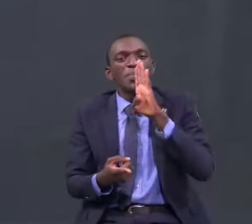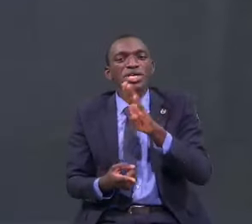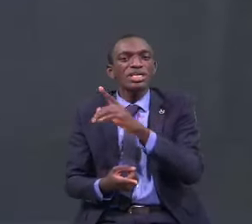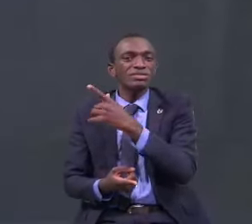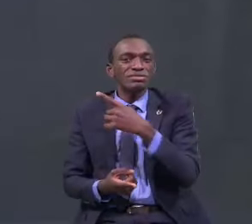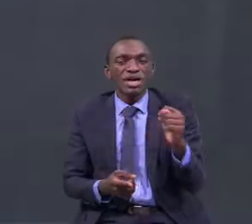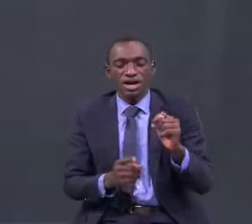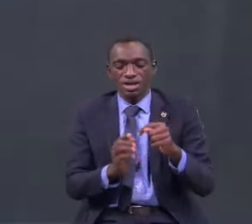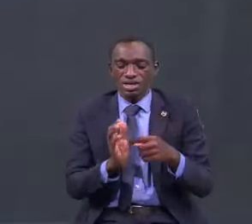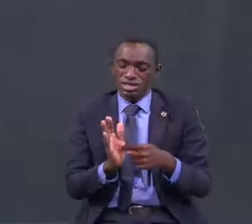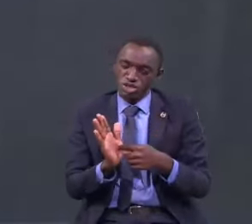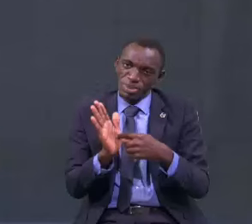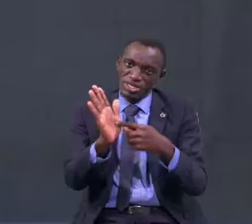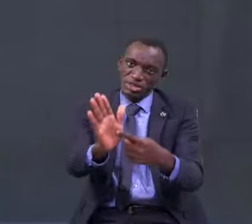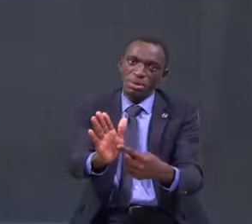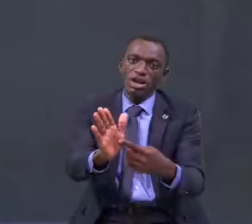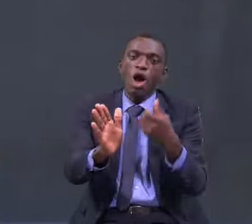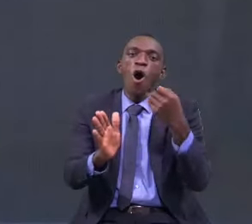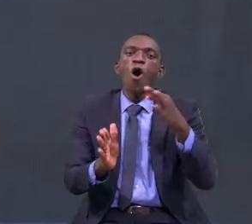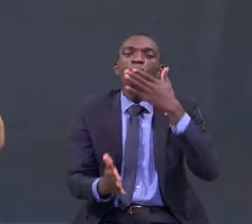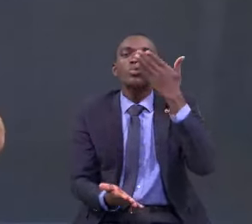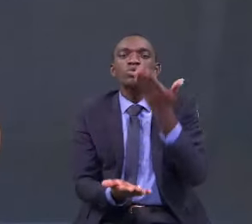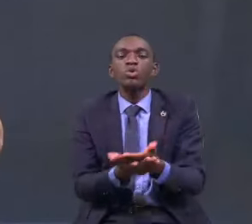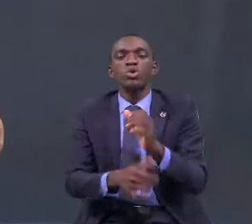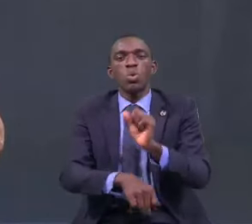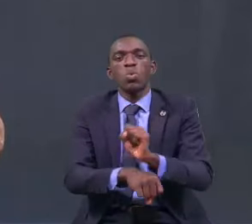specimen of a good worker.